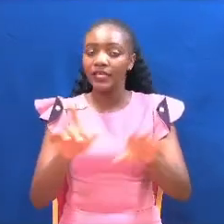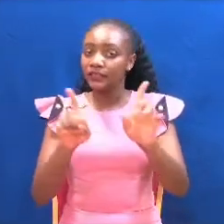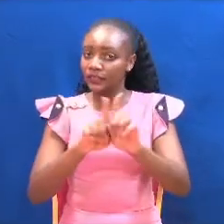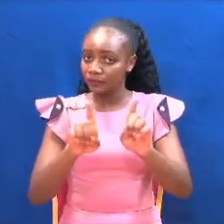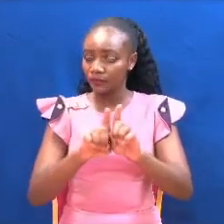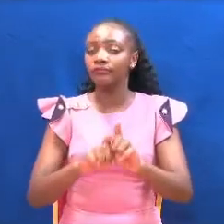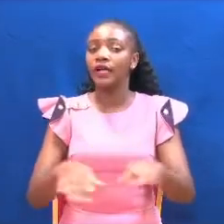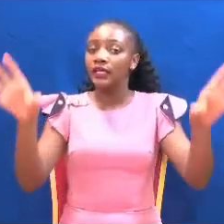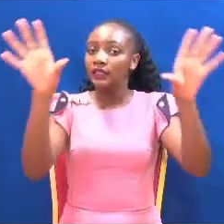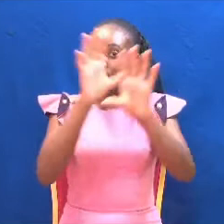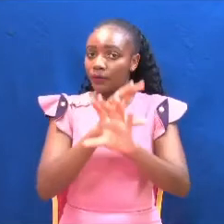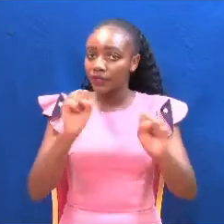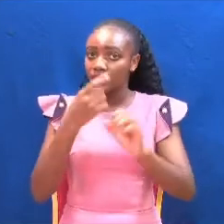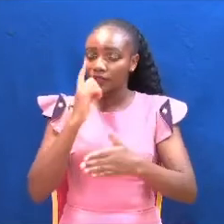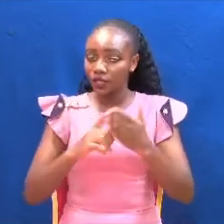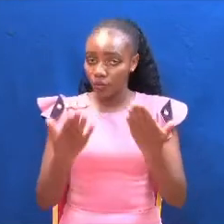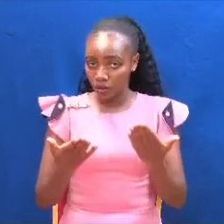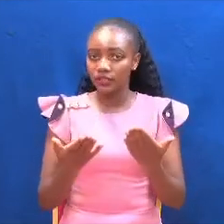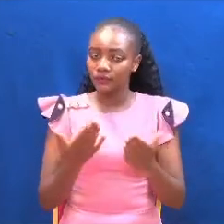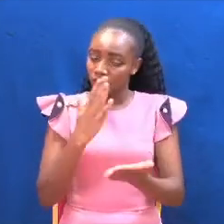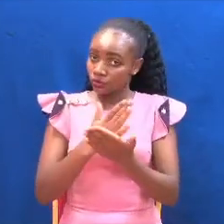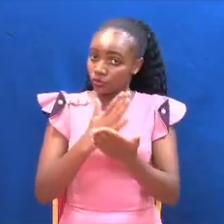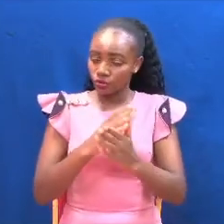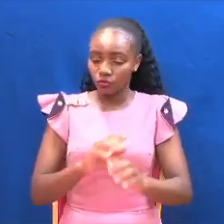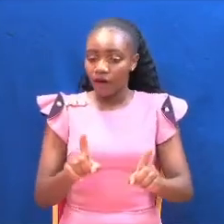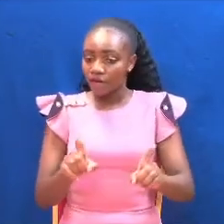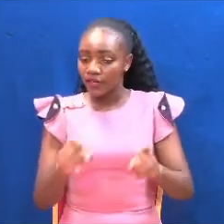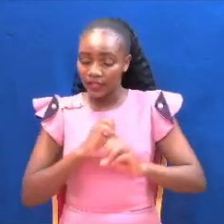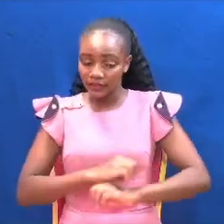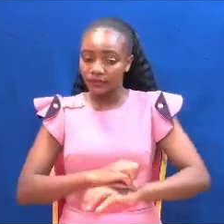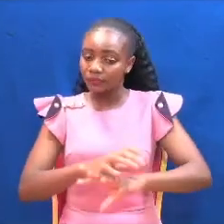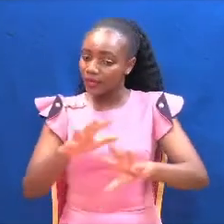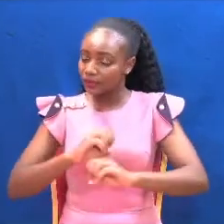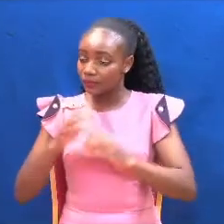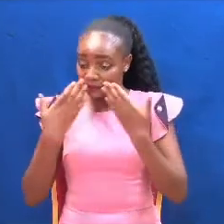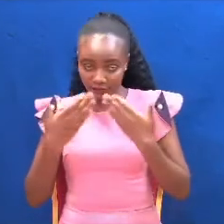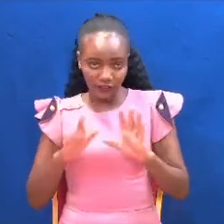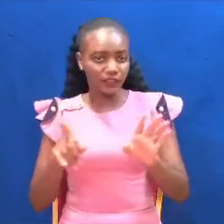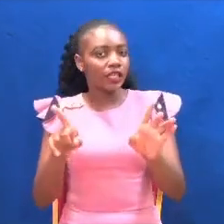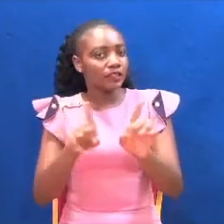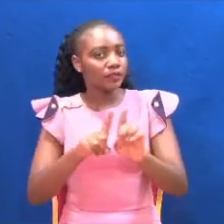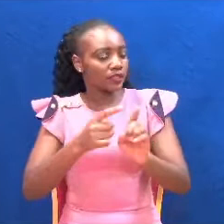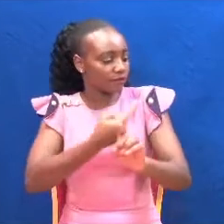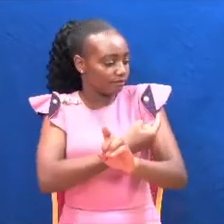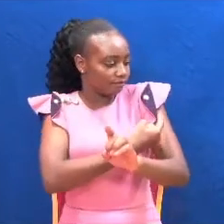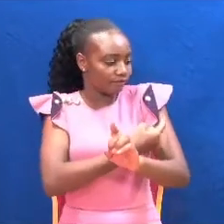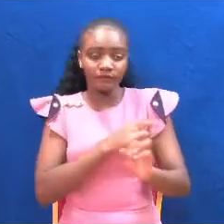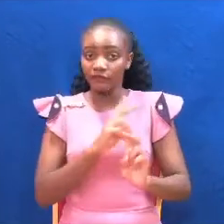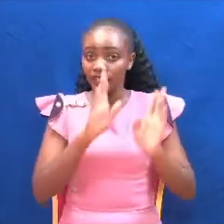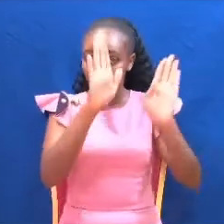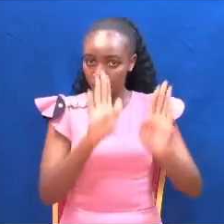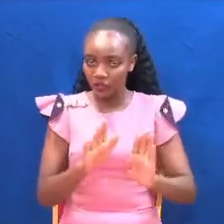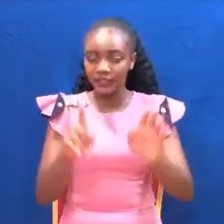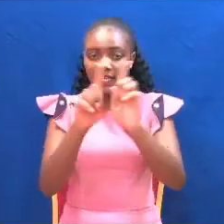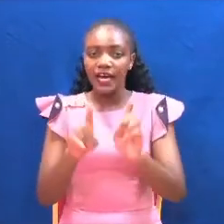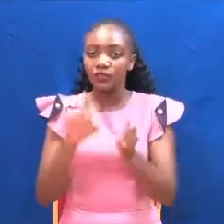head of state, triumph over the virus now hinges on the rollout of the COVID-19 vaccine, insisting that by Christmas this